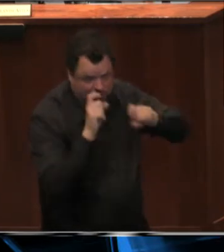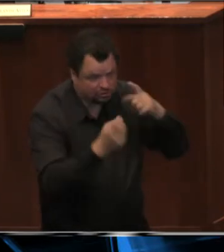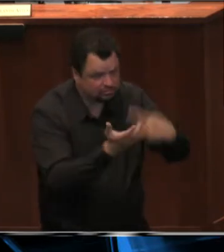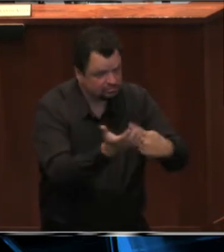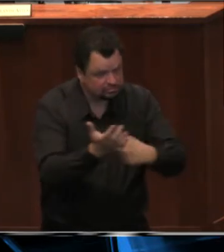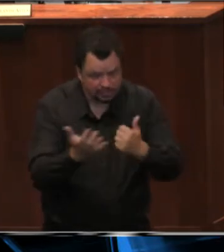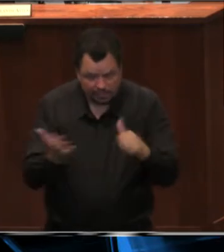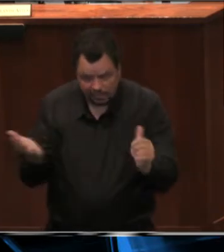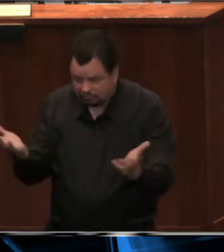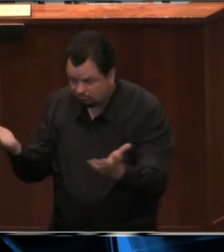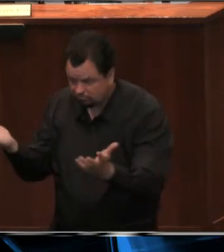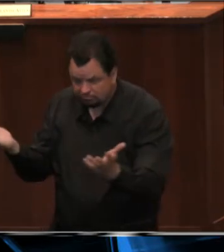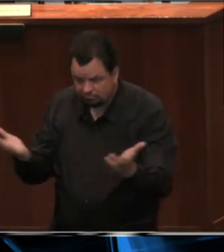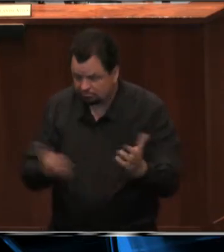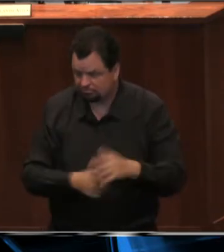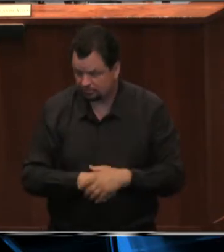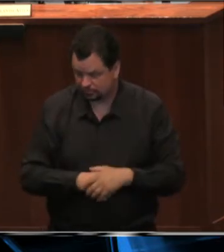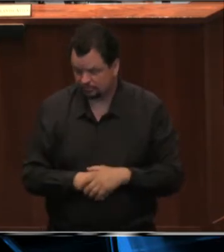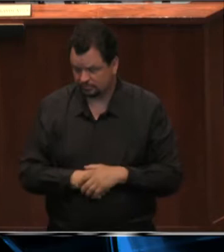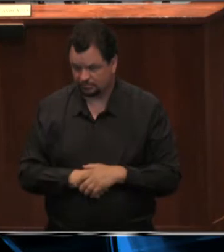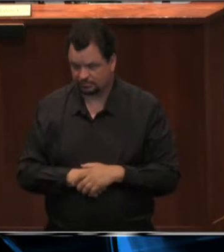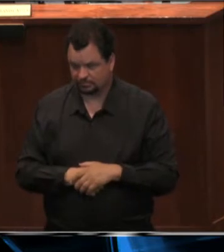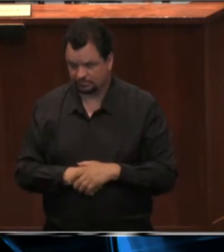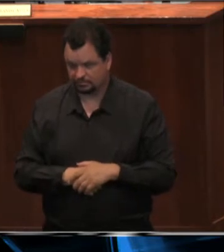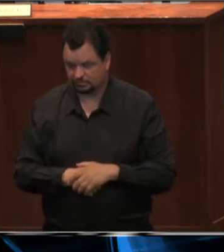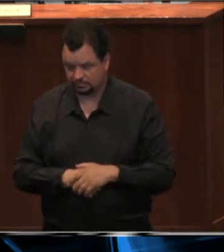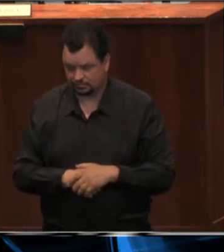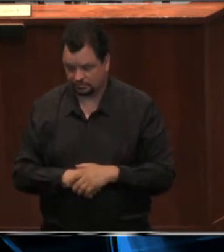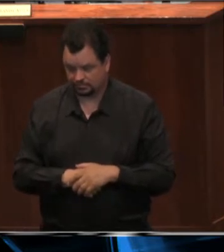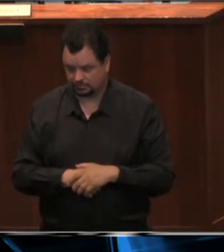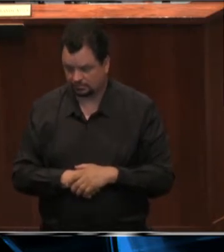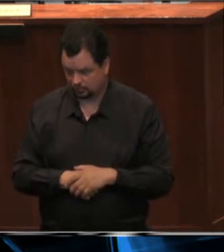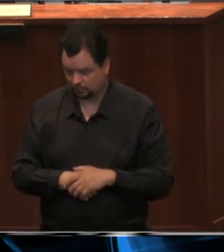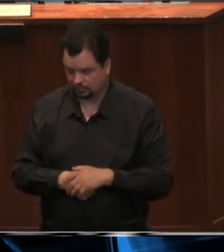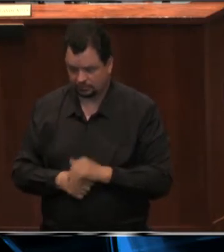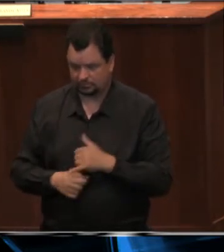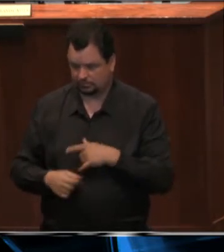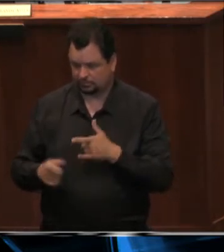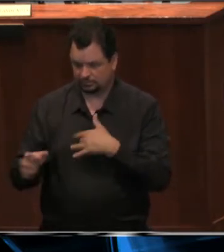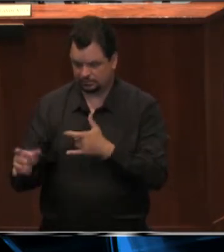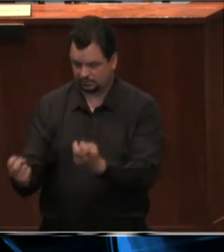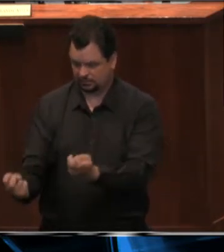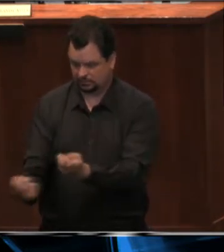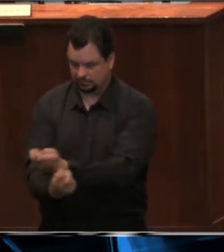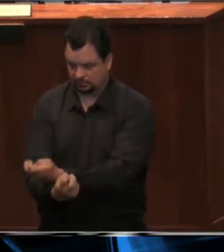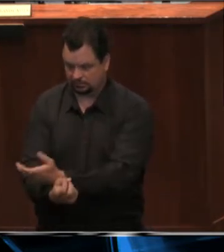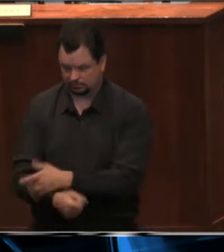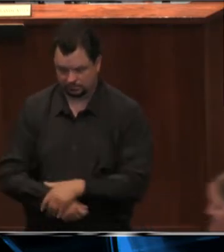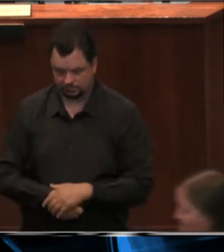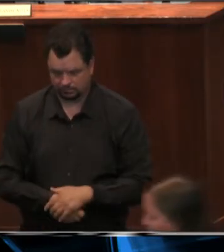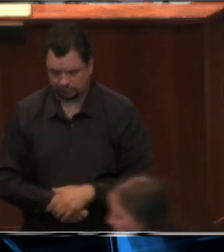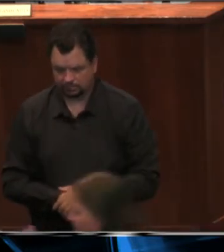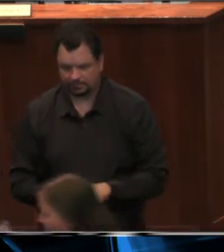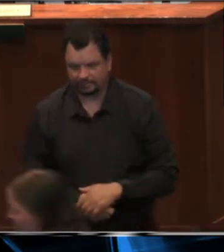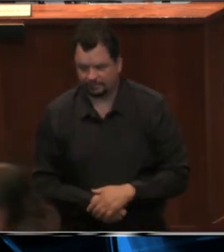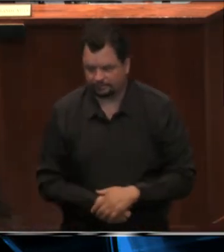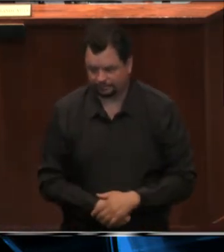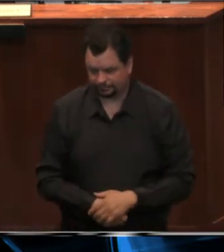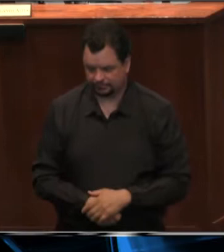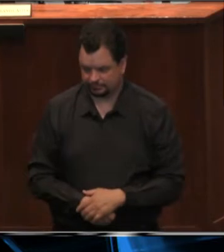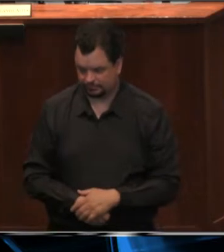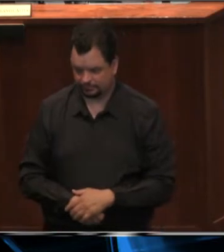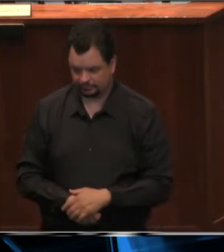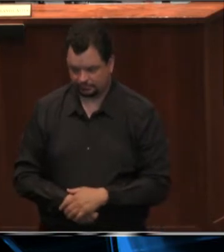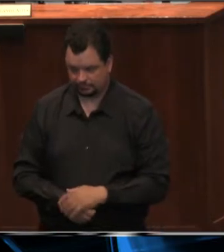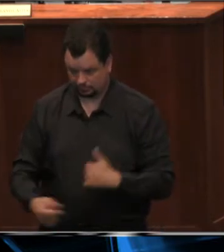Anything for Nikki Simmons? Great, thank you. I appreciate you guys. Okay, thank you.